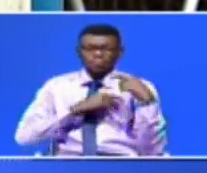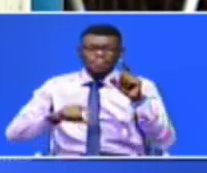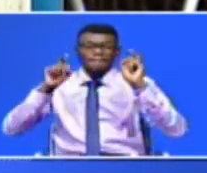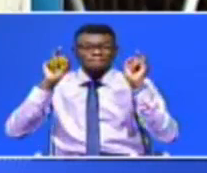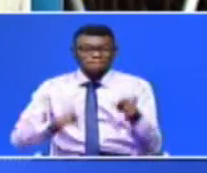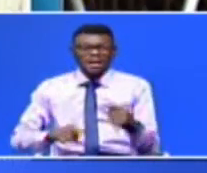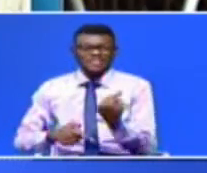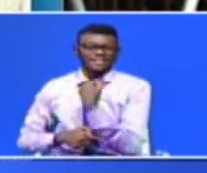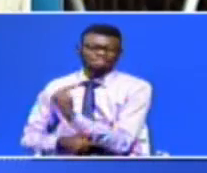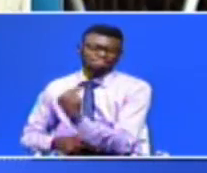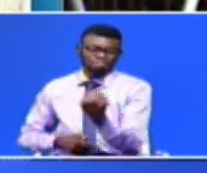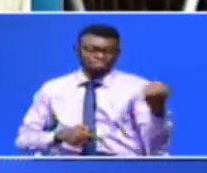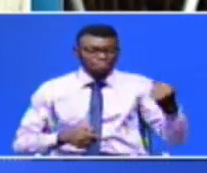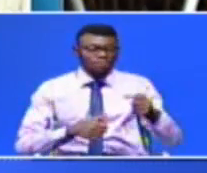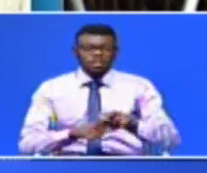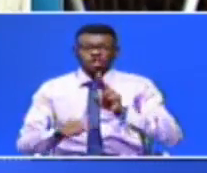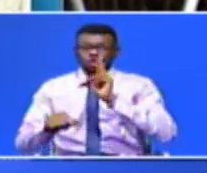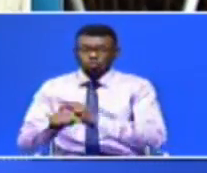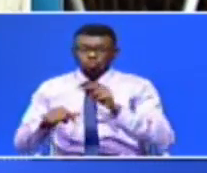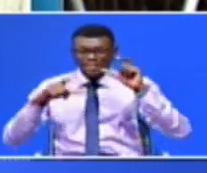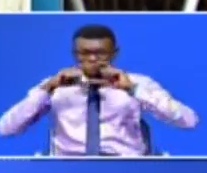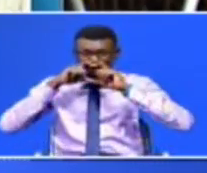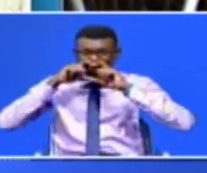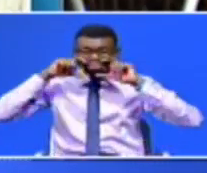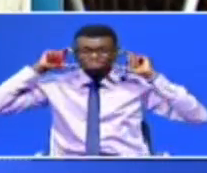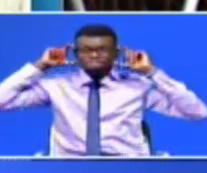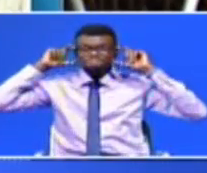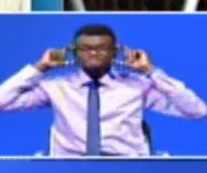from each one of us. The use of the face mask is